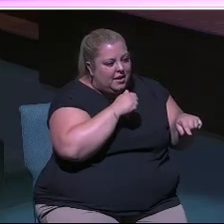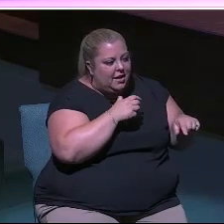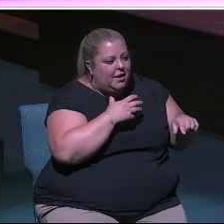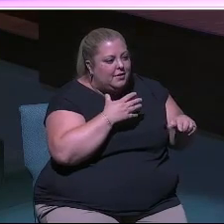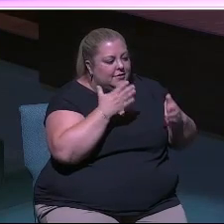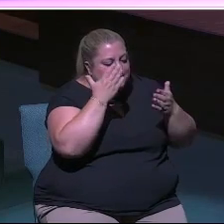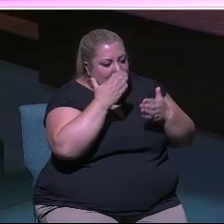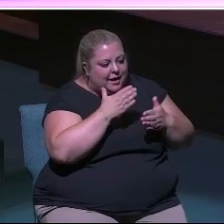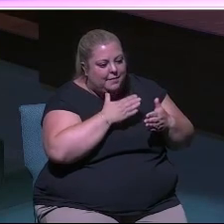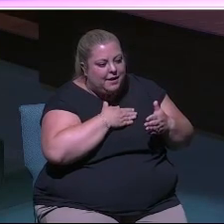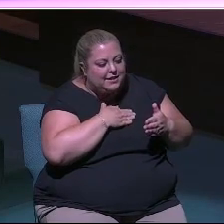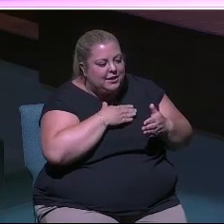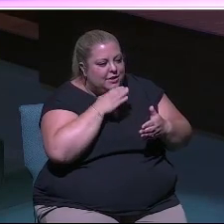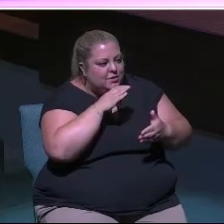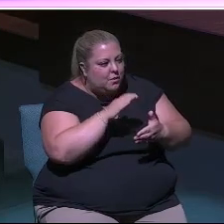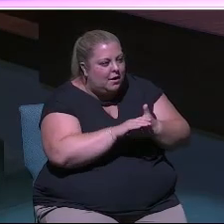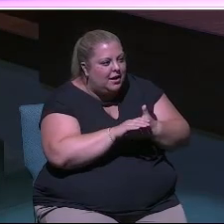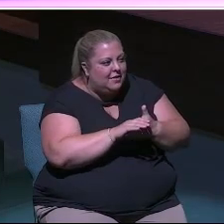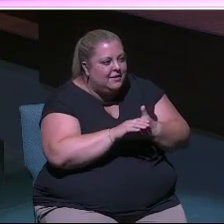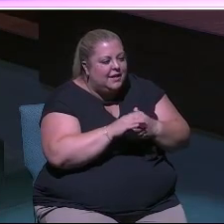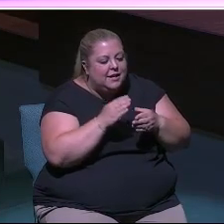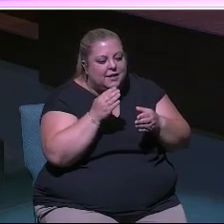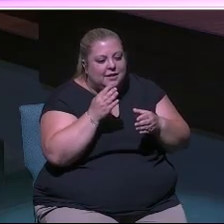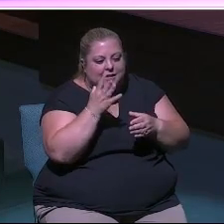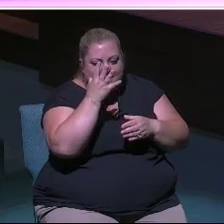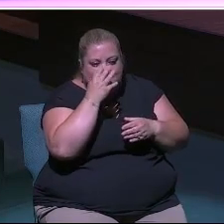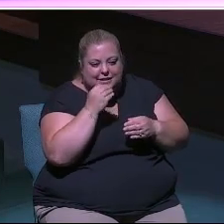wife. Sleep on, I've got another wife.